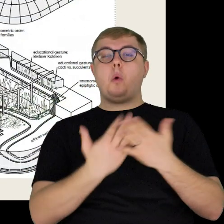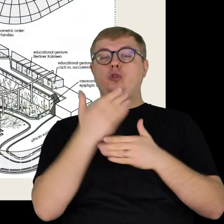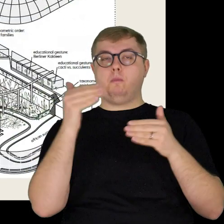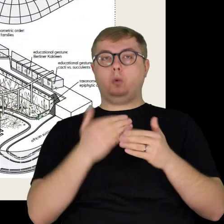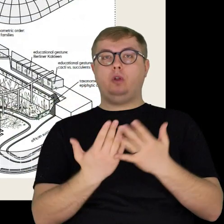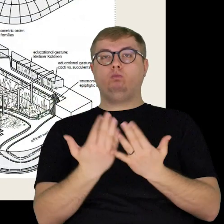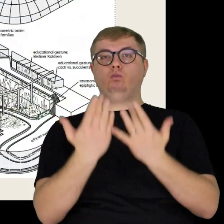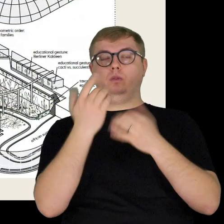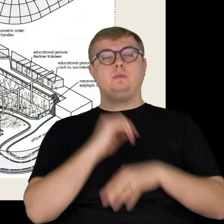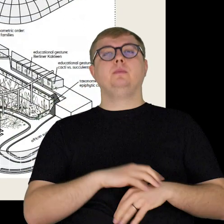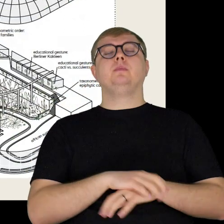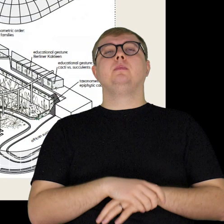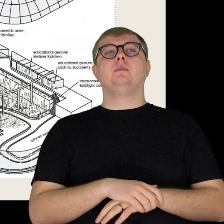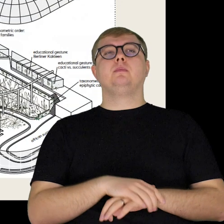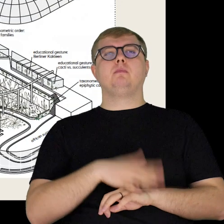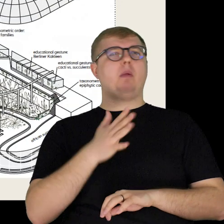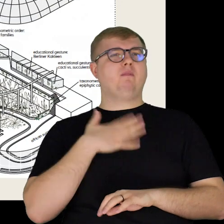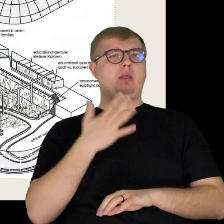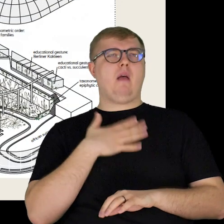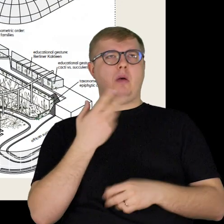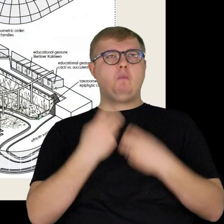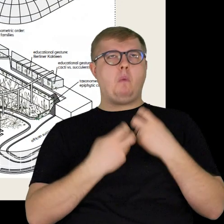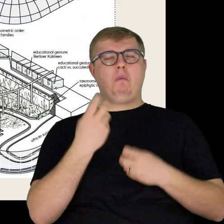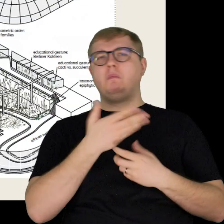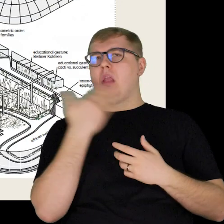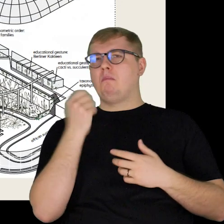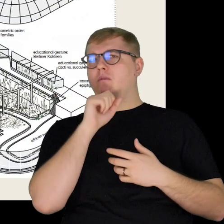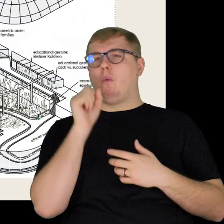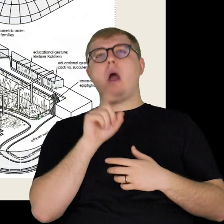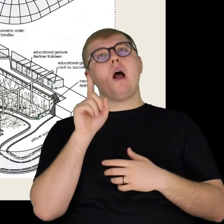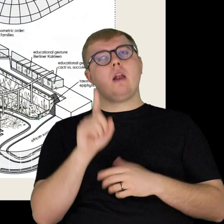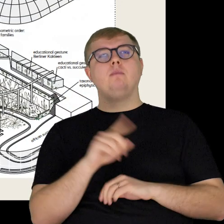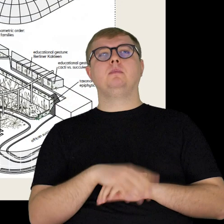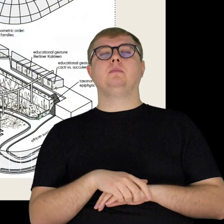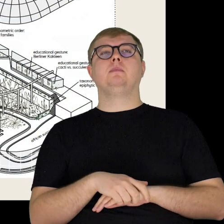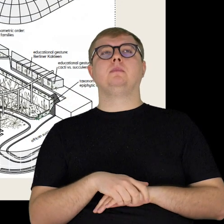sound immediately problematic, but somehow